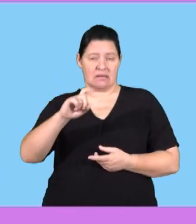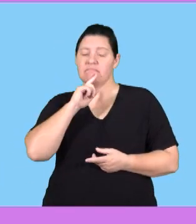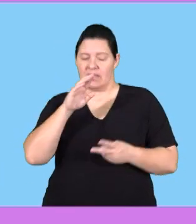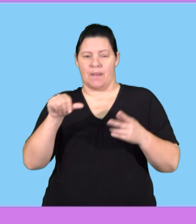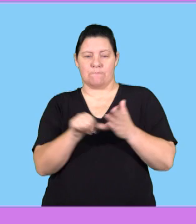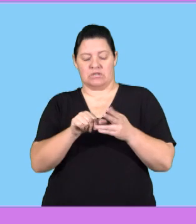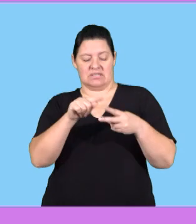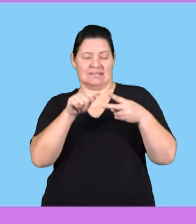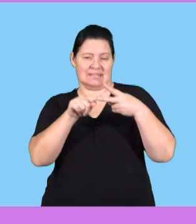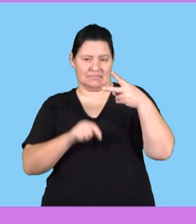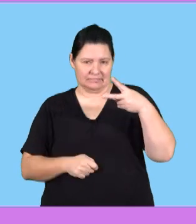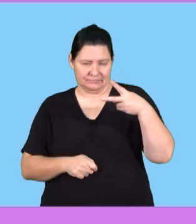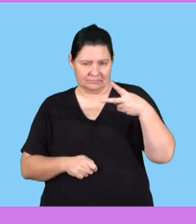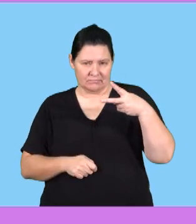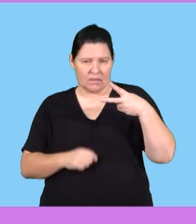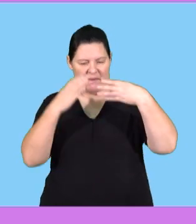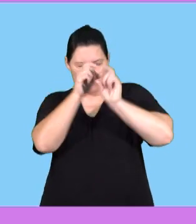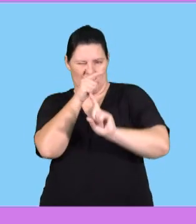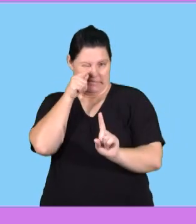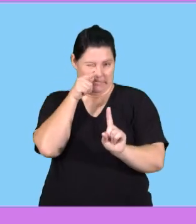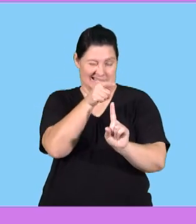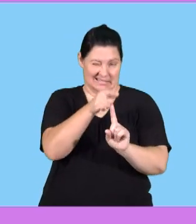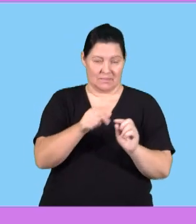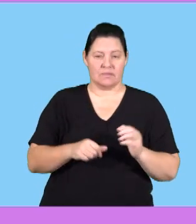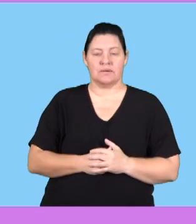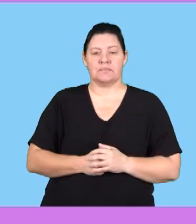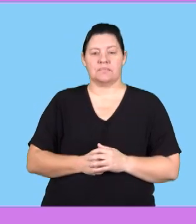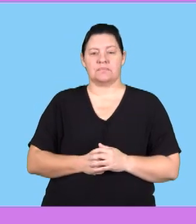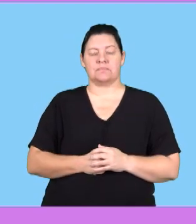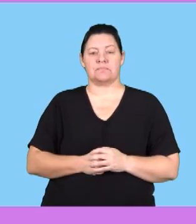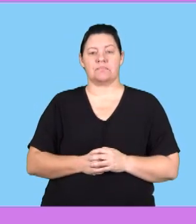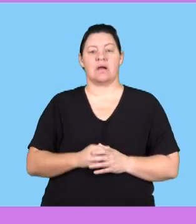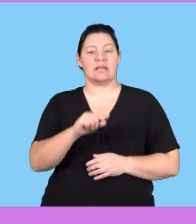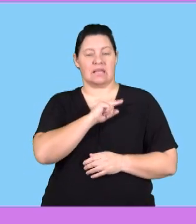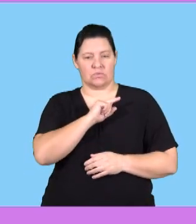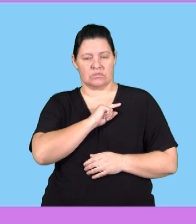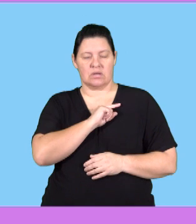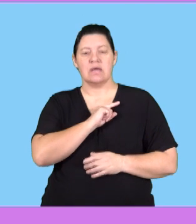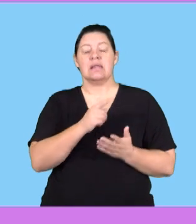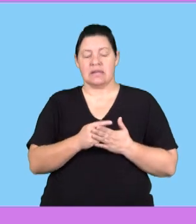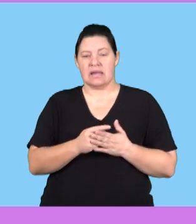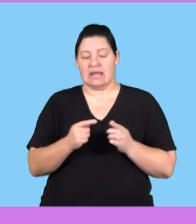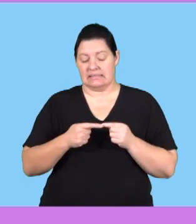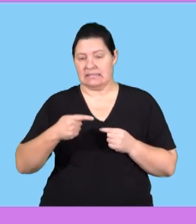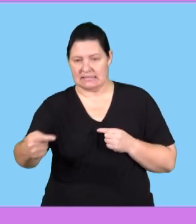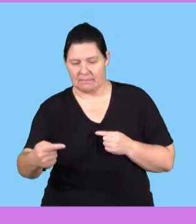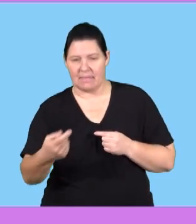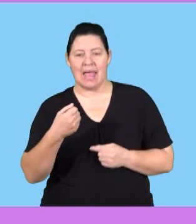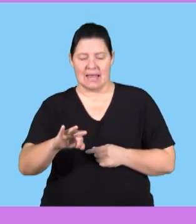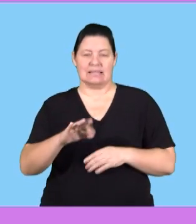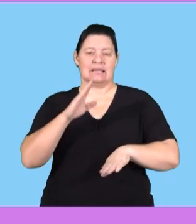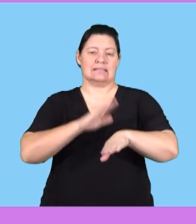most important aspects that we will be focusing on. Hence, we say this is distance and